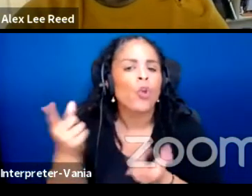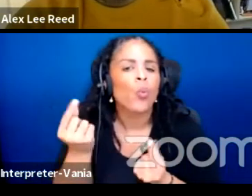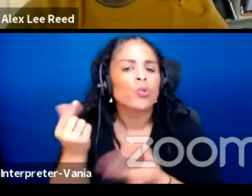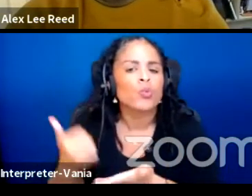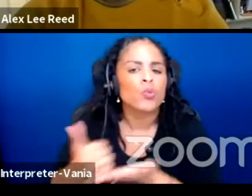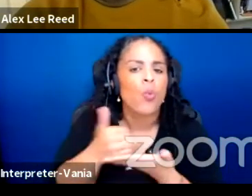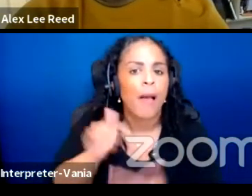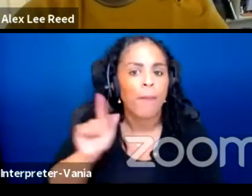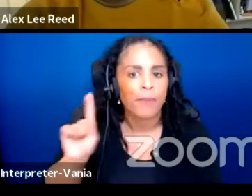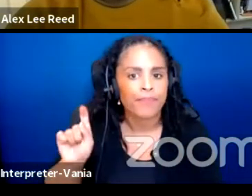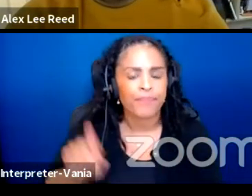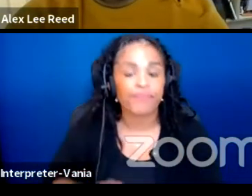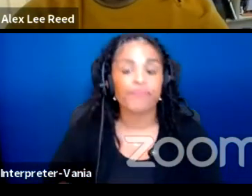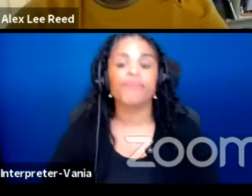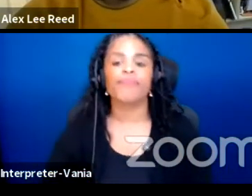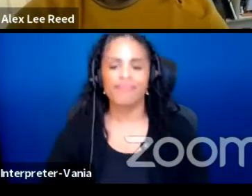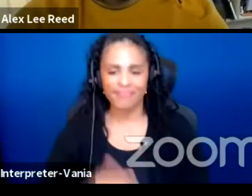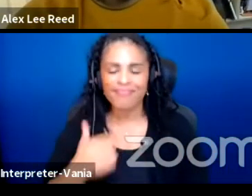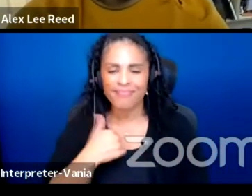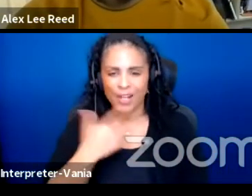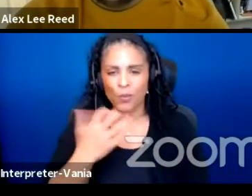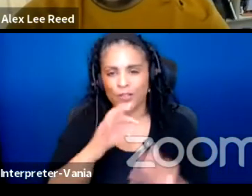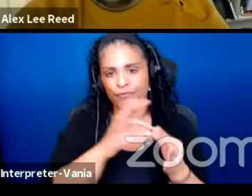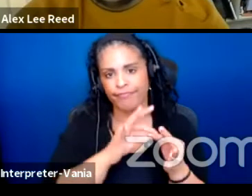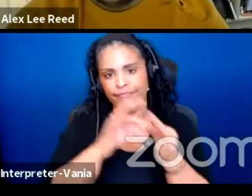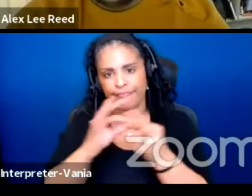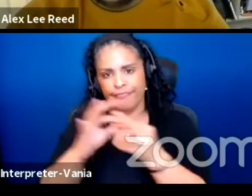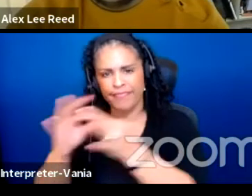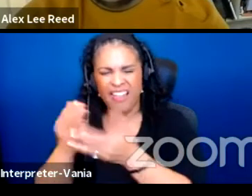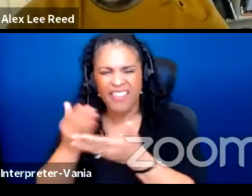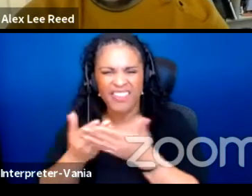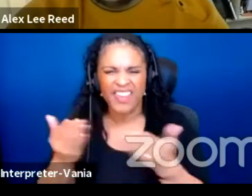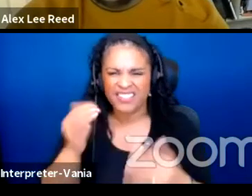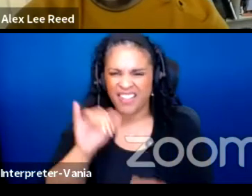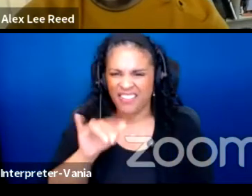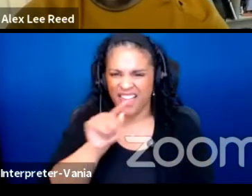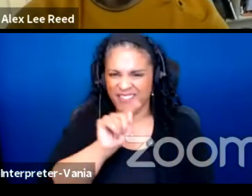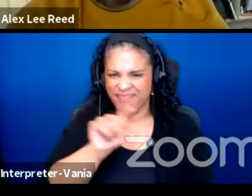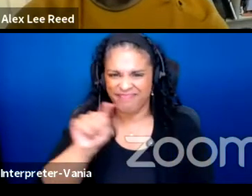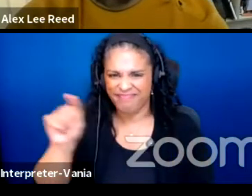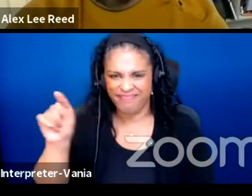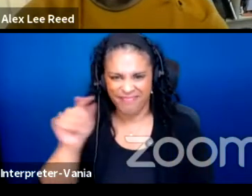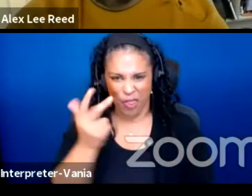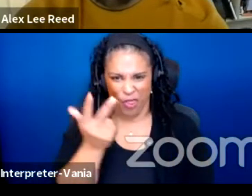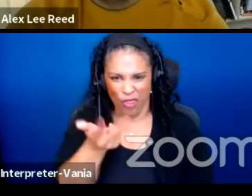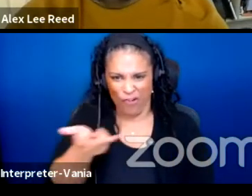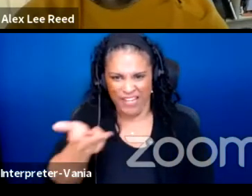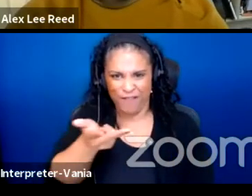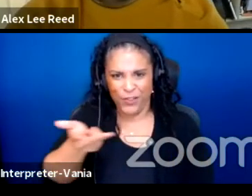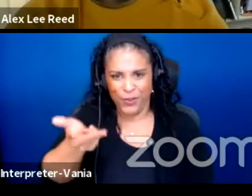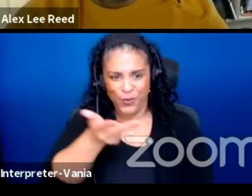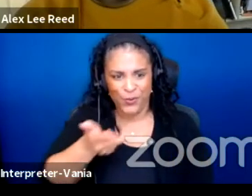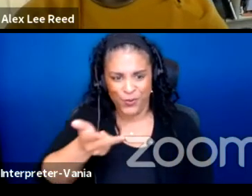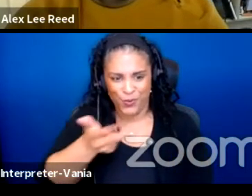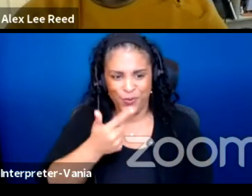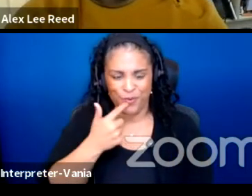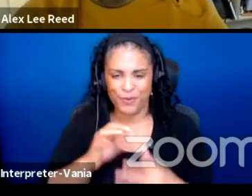Mm-hmm. I wanna string together things that the three of you have said